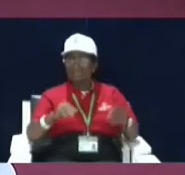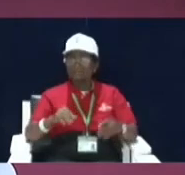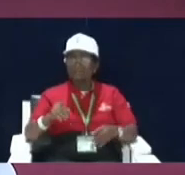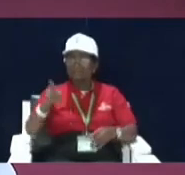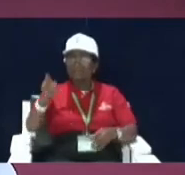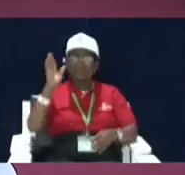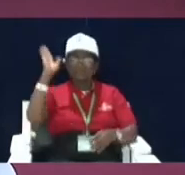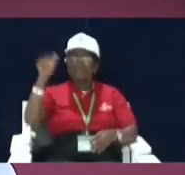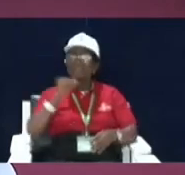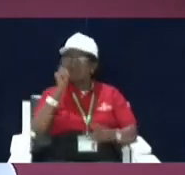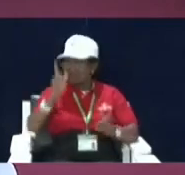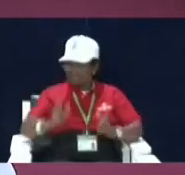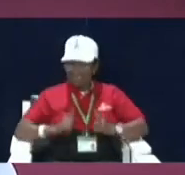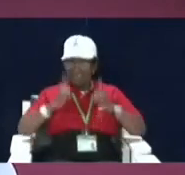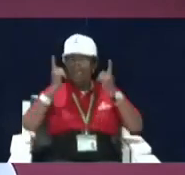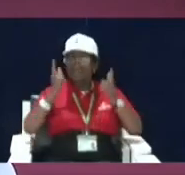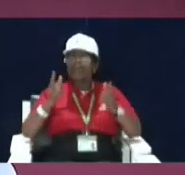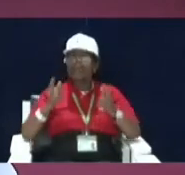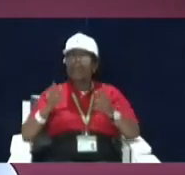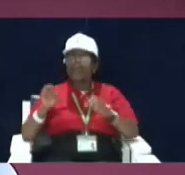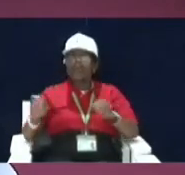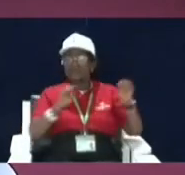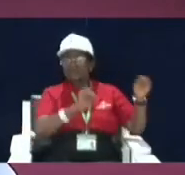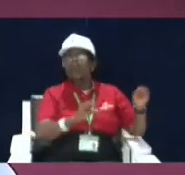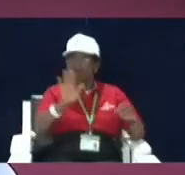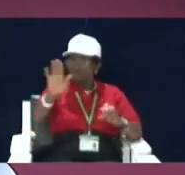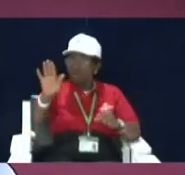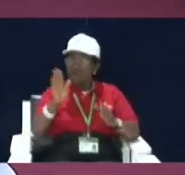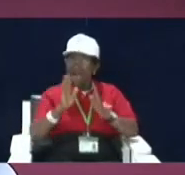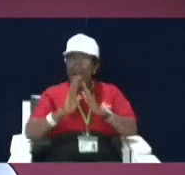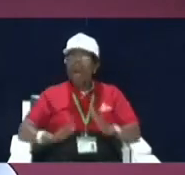going to live. Put your house in order.